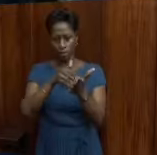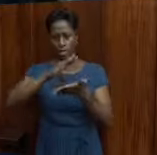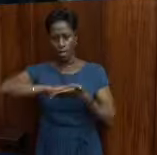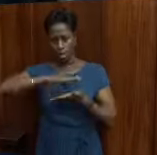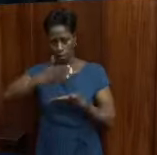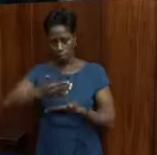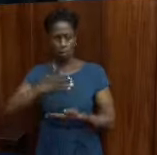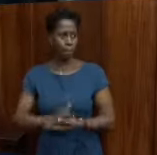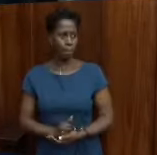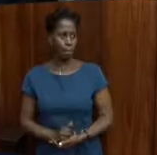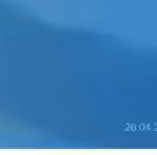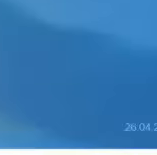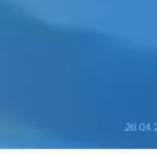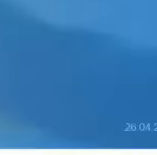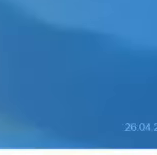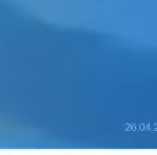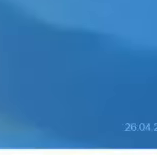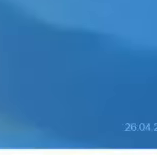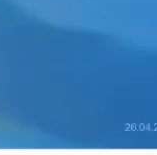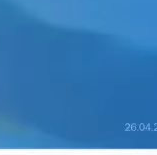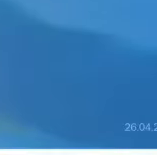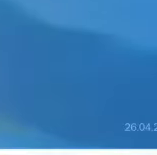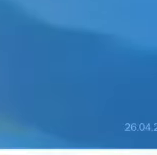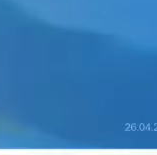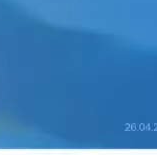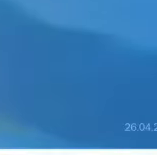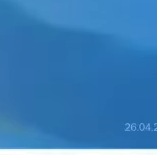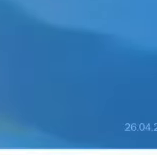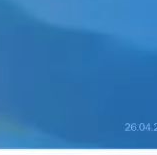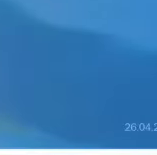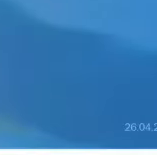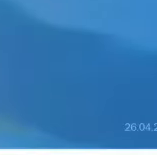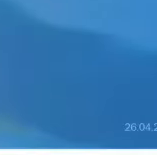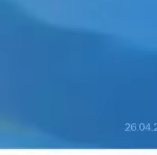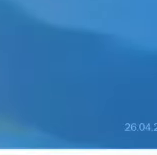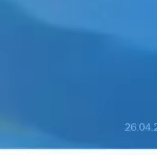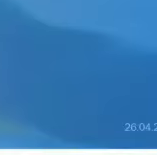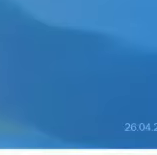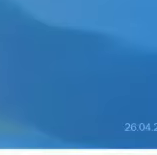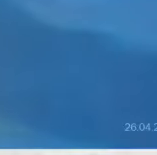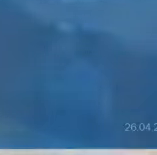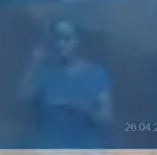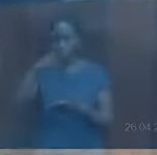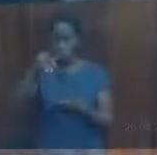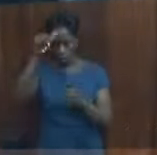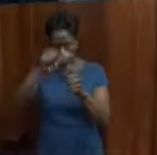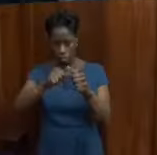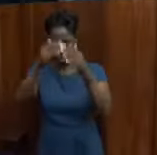with our promise of one laptop per child program.